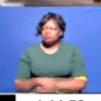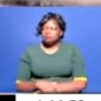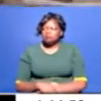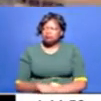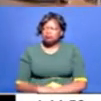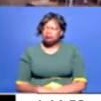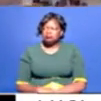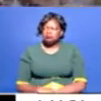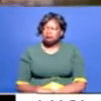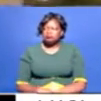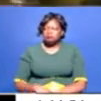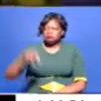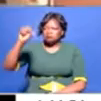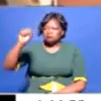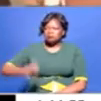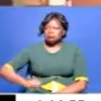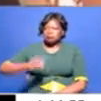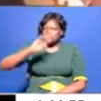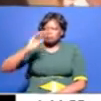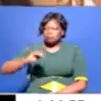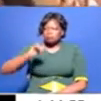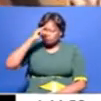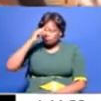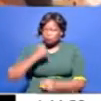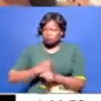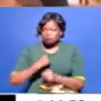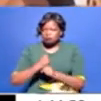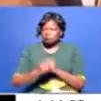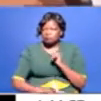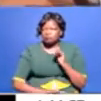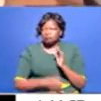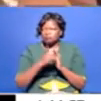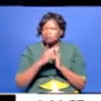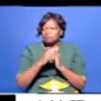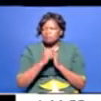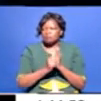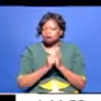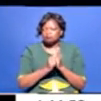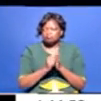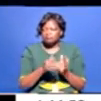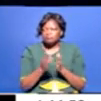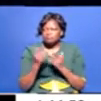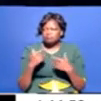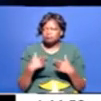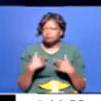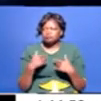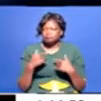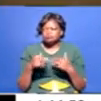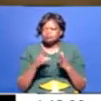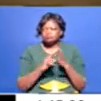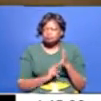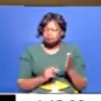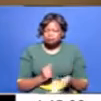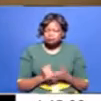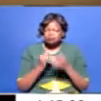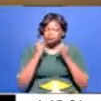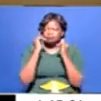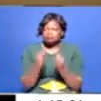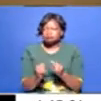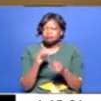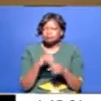The South African government is working on developing the rail infrastructure while putting measures in place to secure new